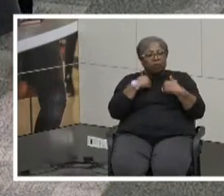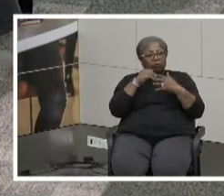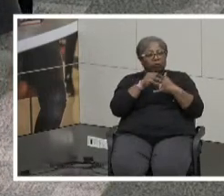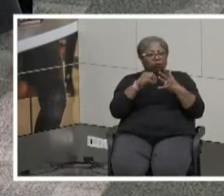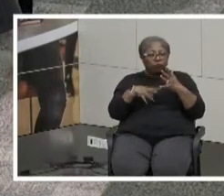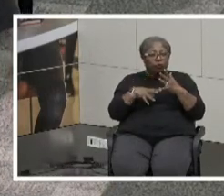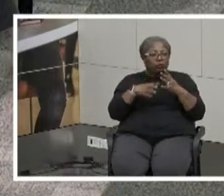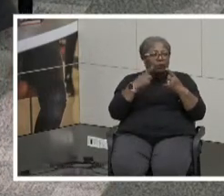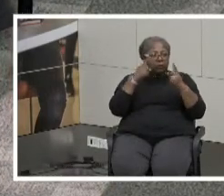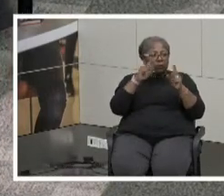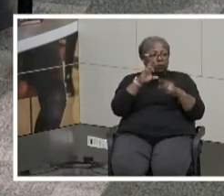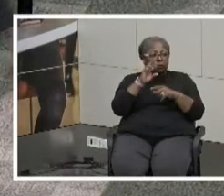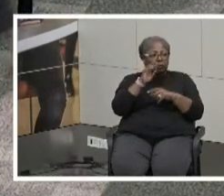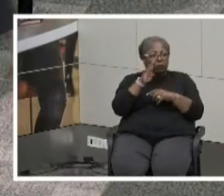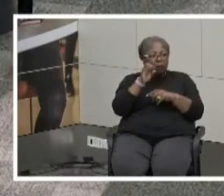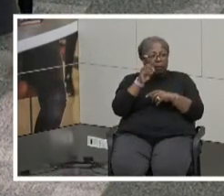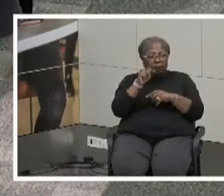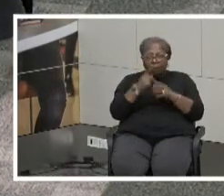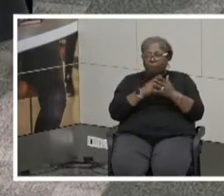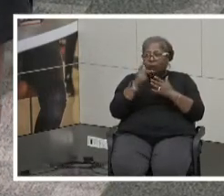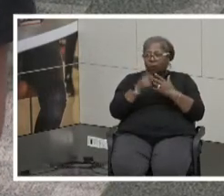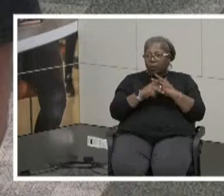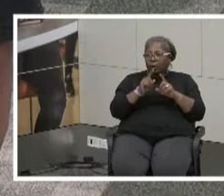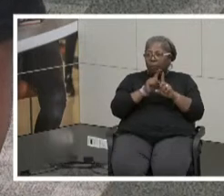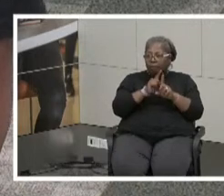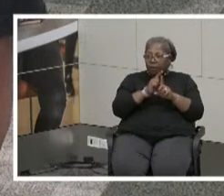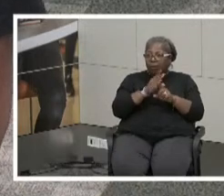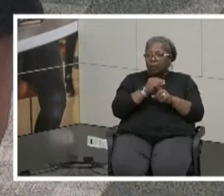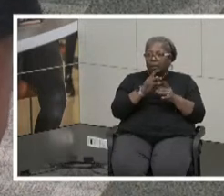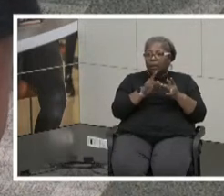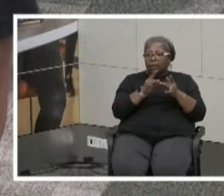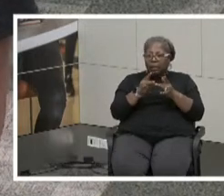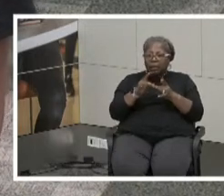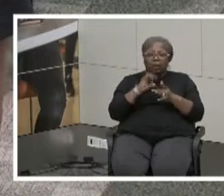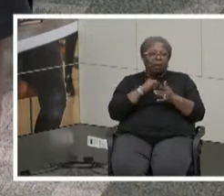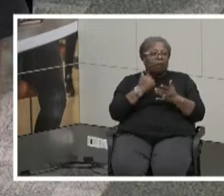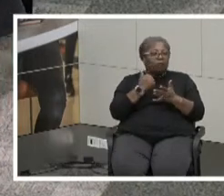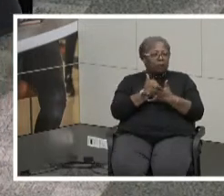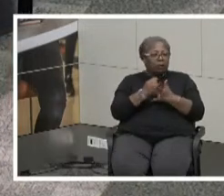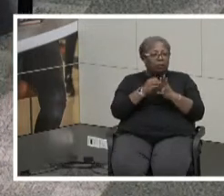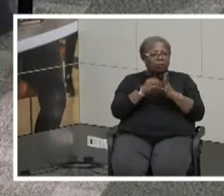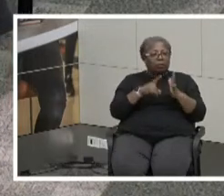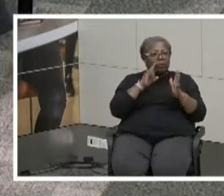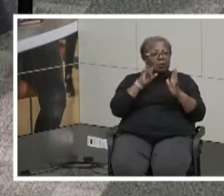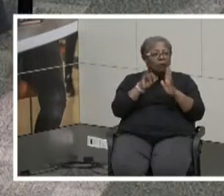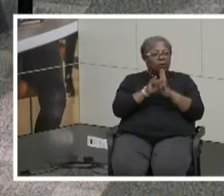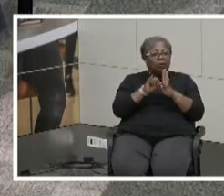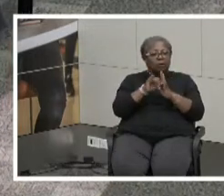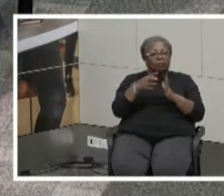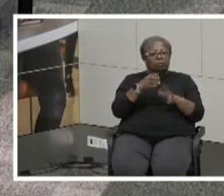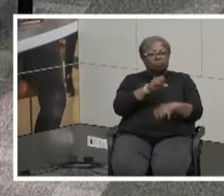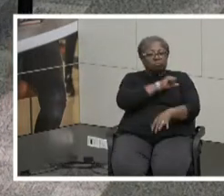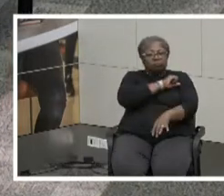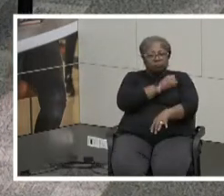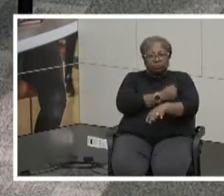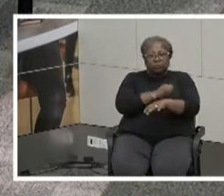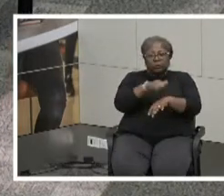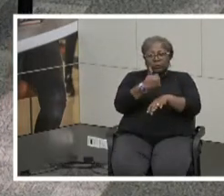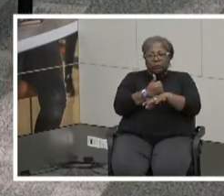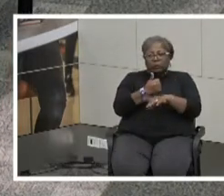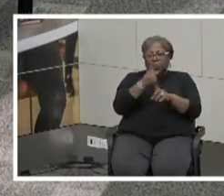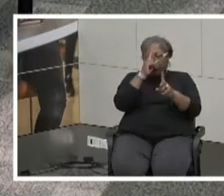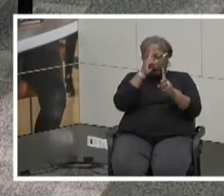robotics program has also emphasized mentorship and guidance I have helped students identify their strengths set goals and